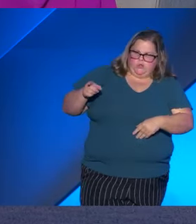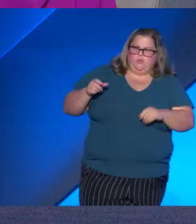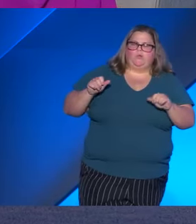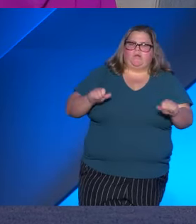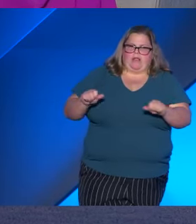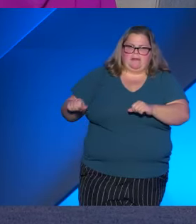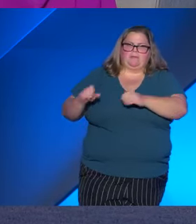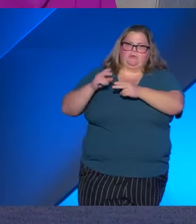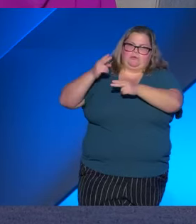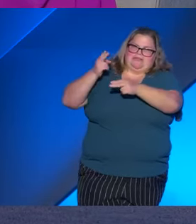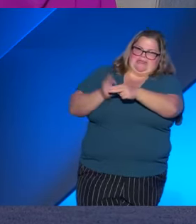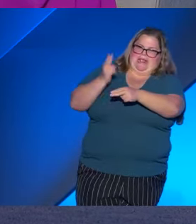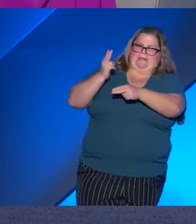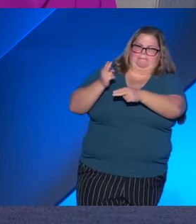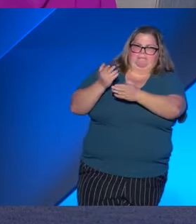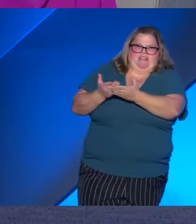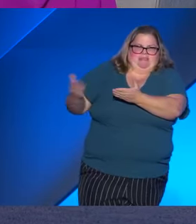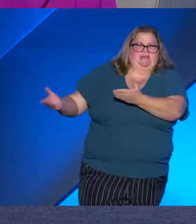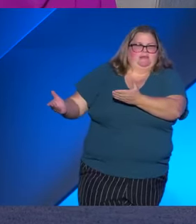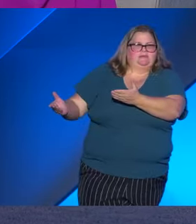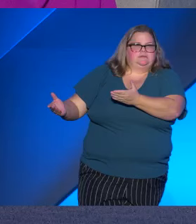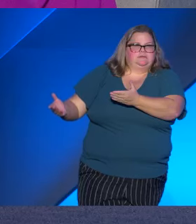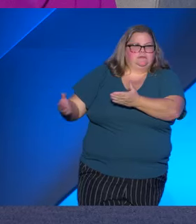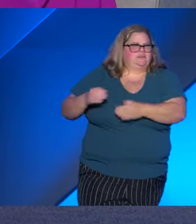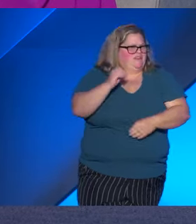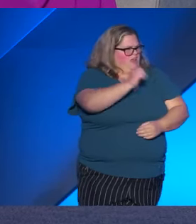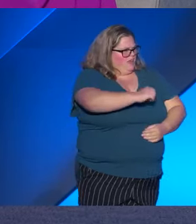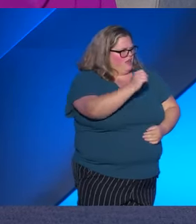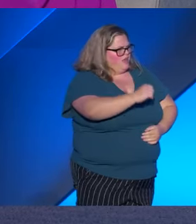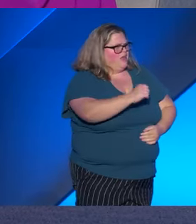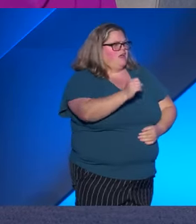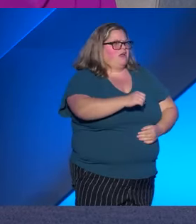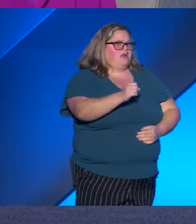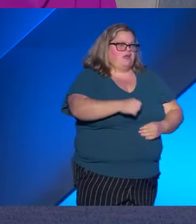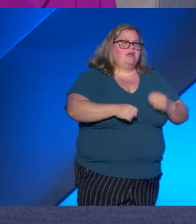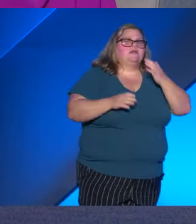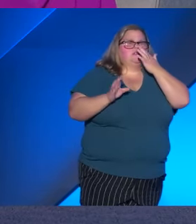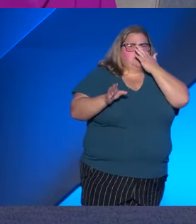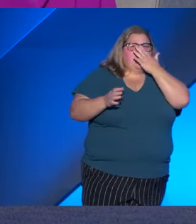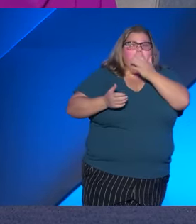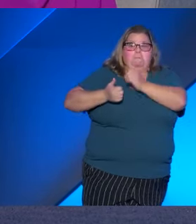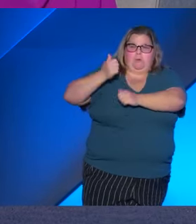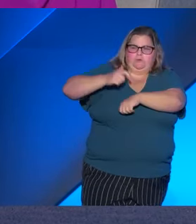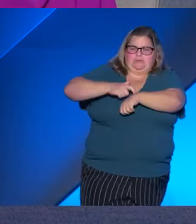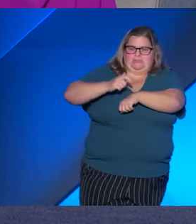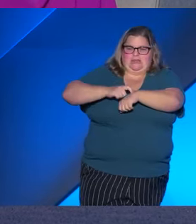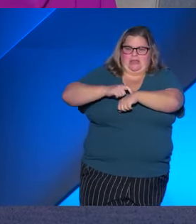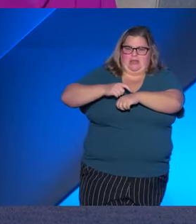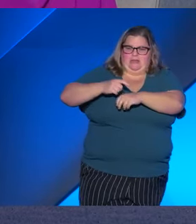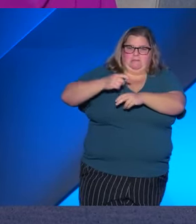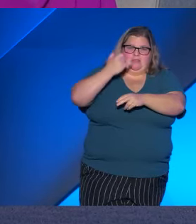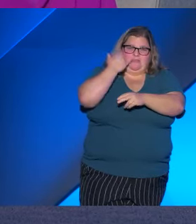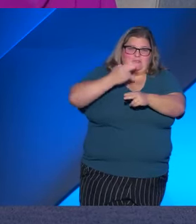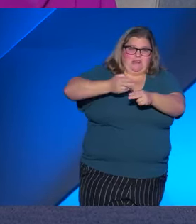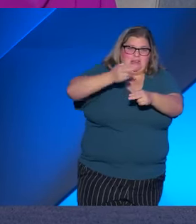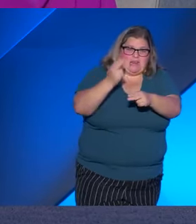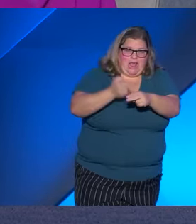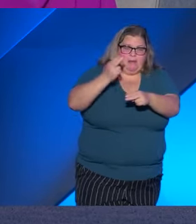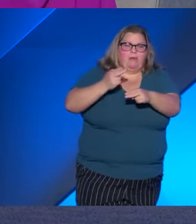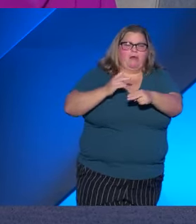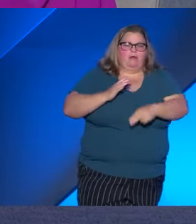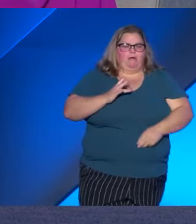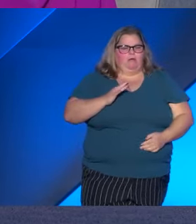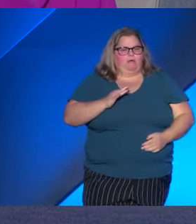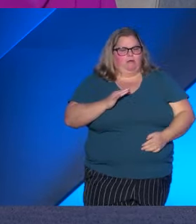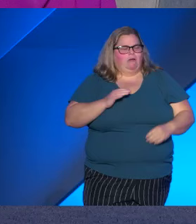to name the thing, right? And yeah. Most of the time, that's half of the battle, is figuring out what the thing